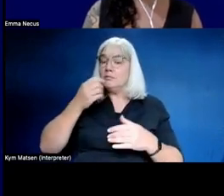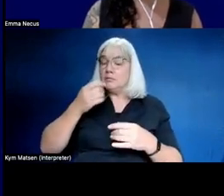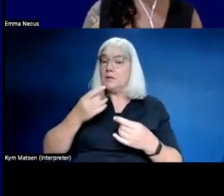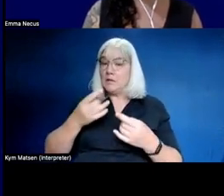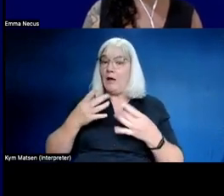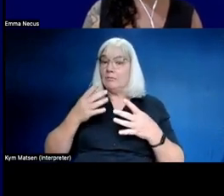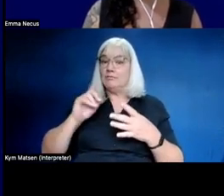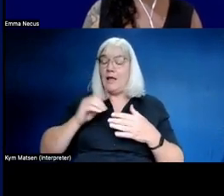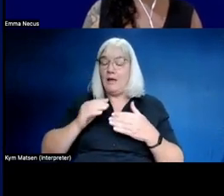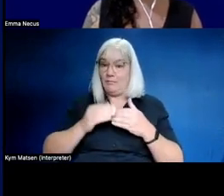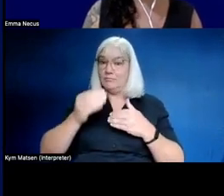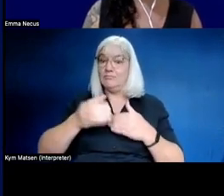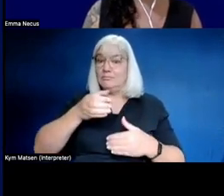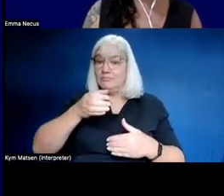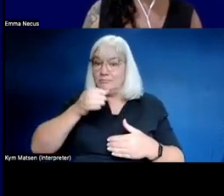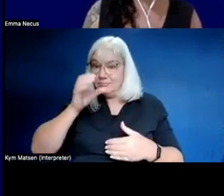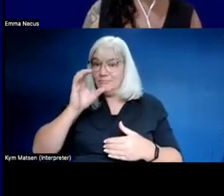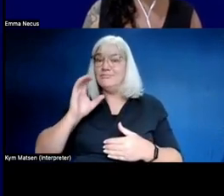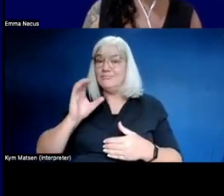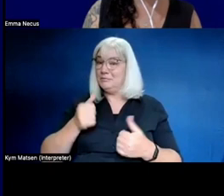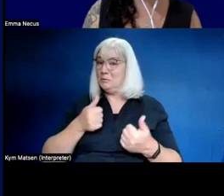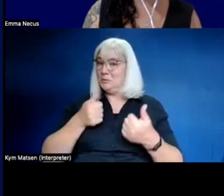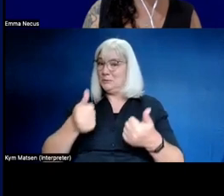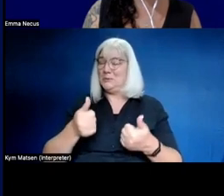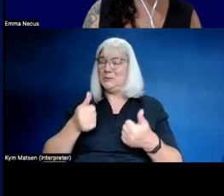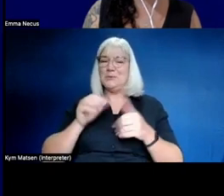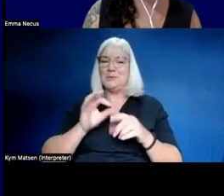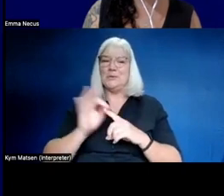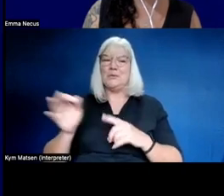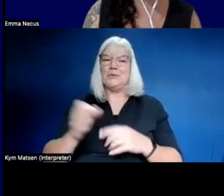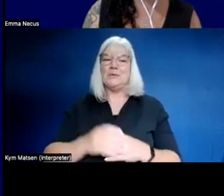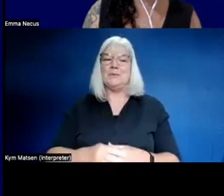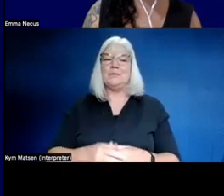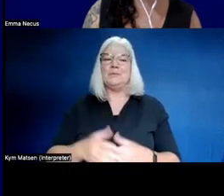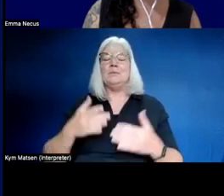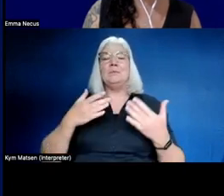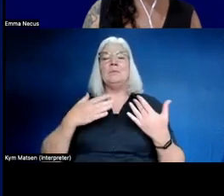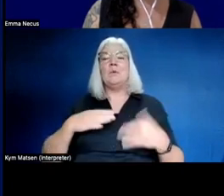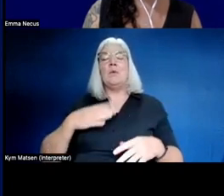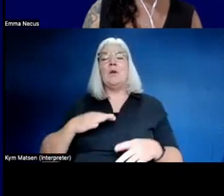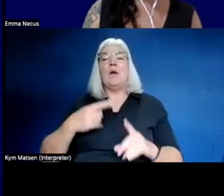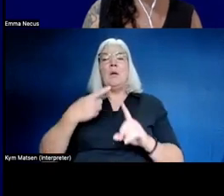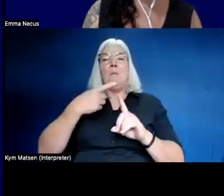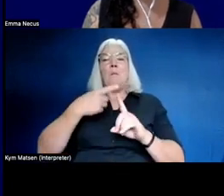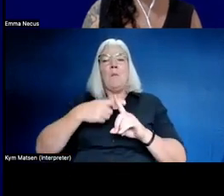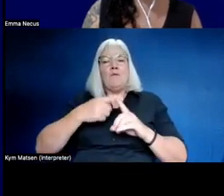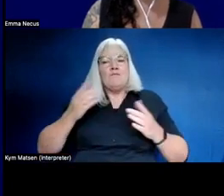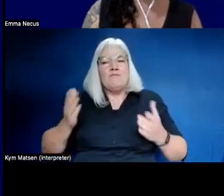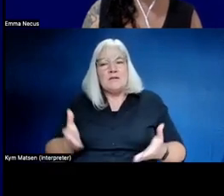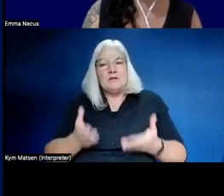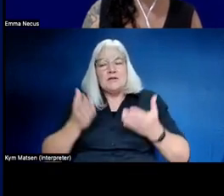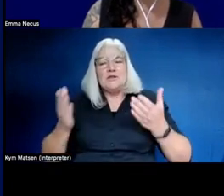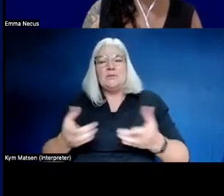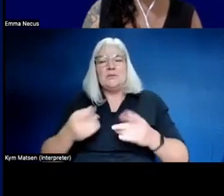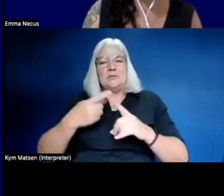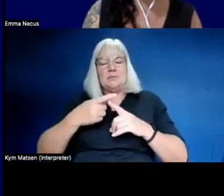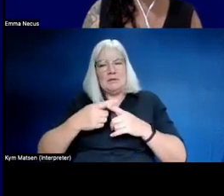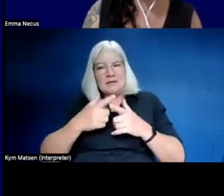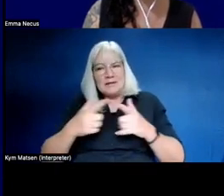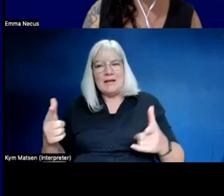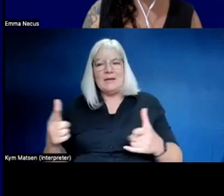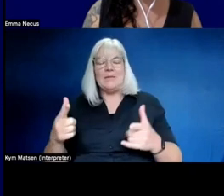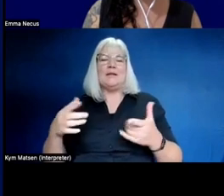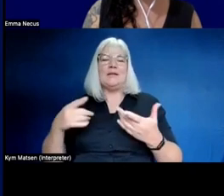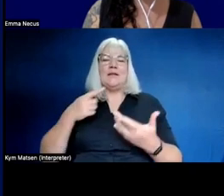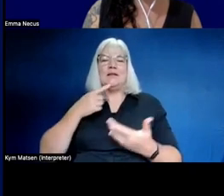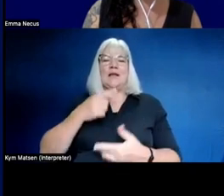use positive reinforcement and language, and we're going to focus on the behaviours we want, such as wait, as opposed to the behaviours we don't want, which is don't